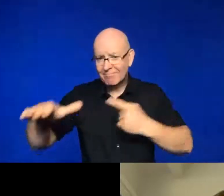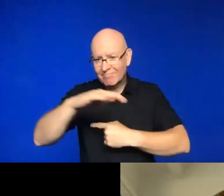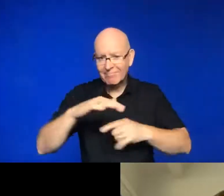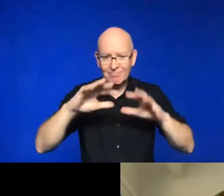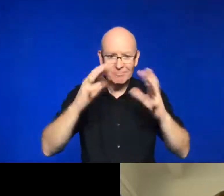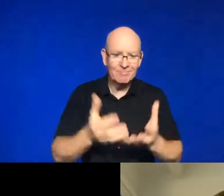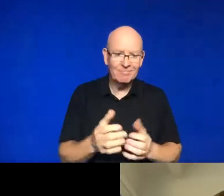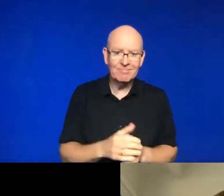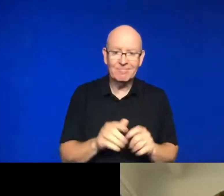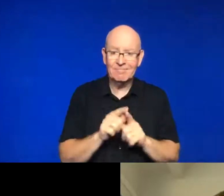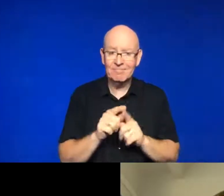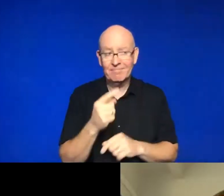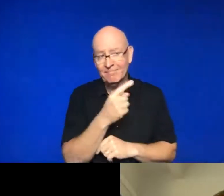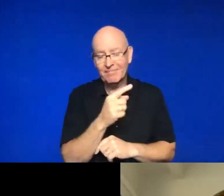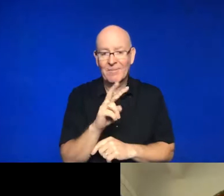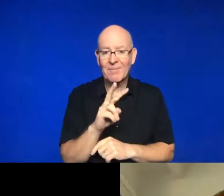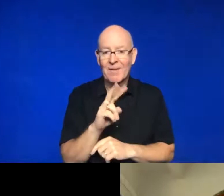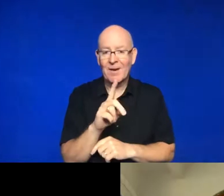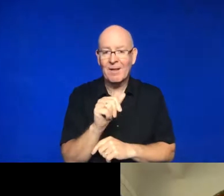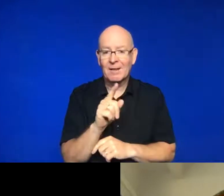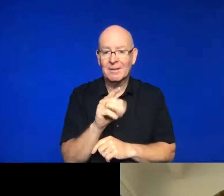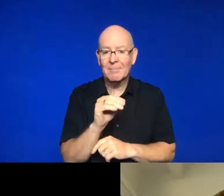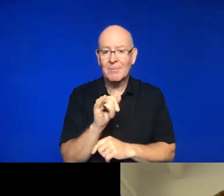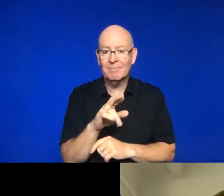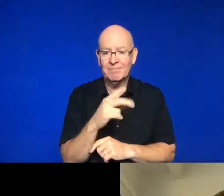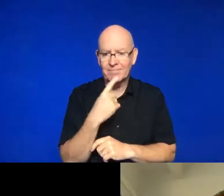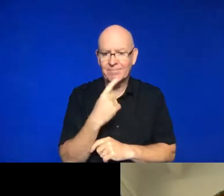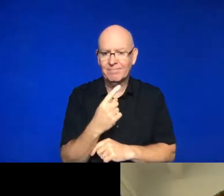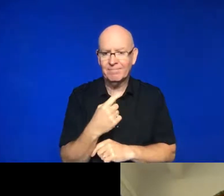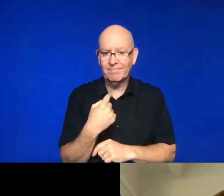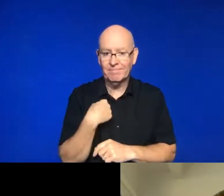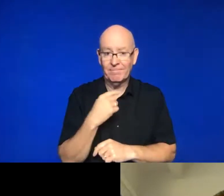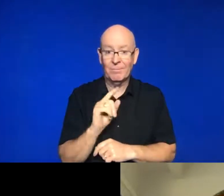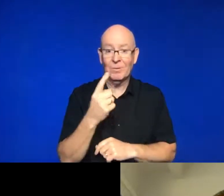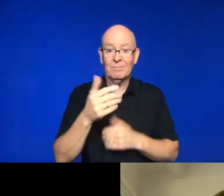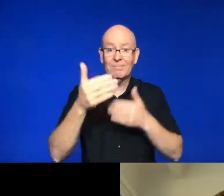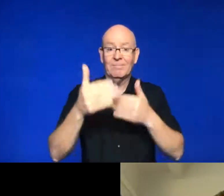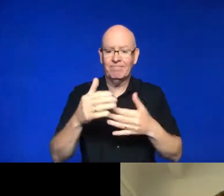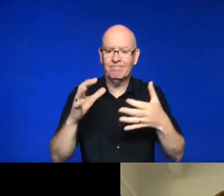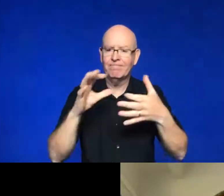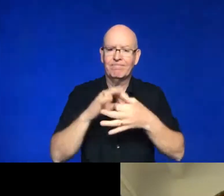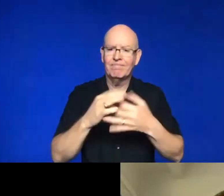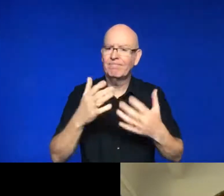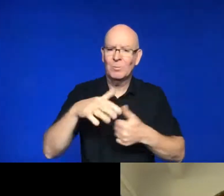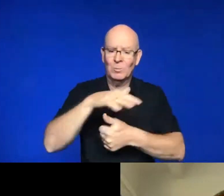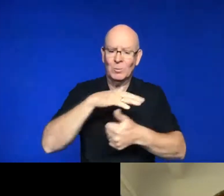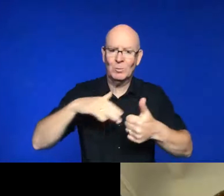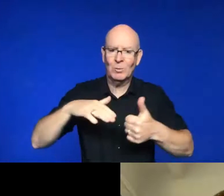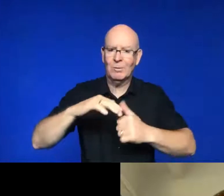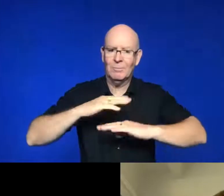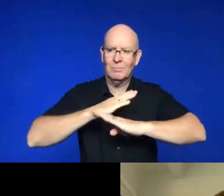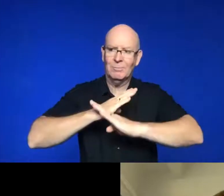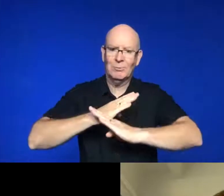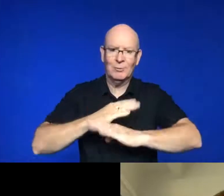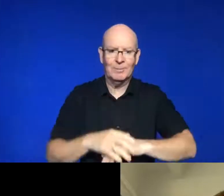about social protection. We all know that COVID-19 crisis has significantly